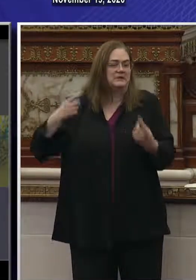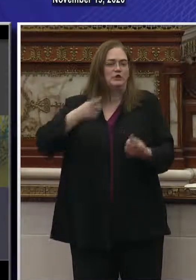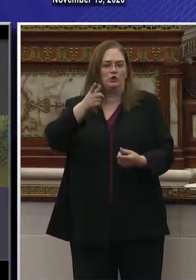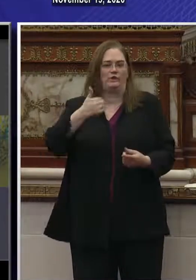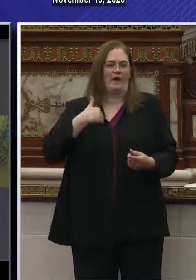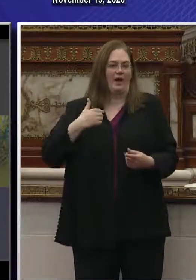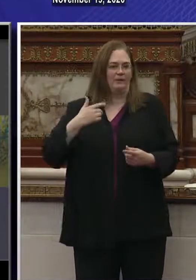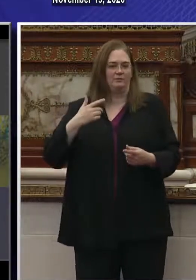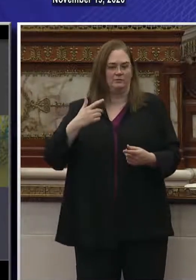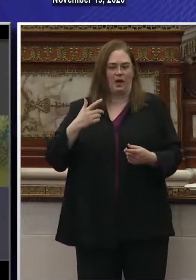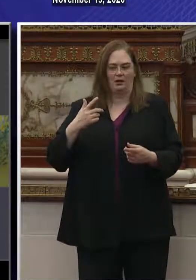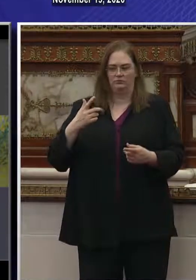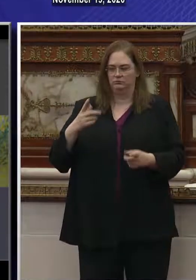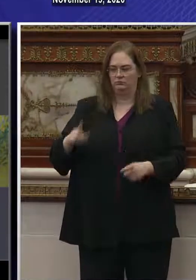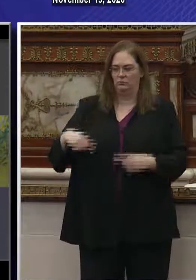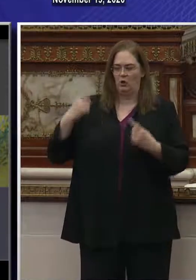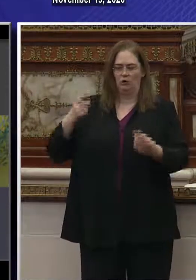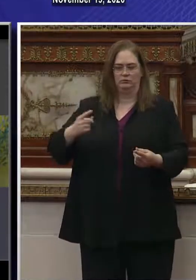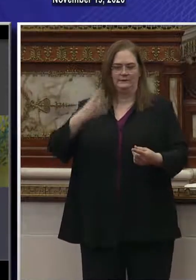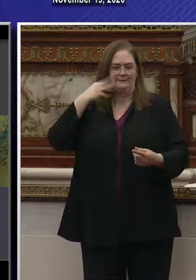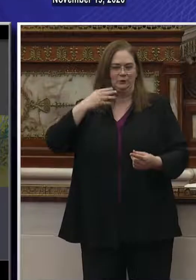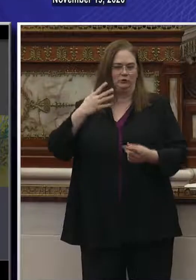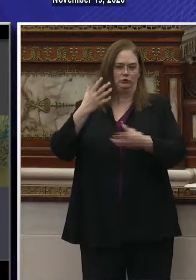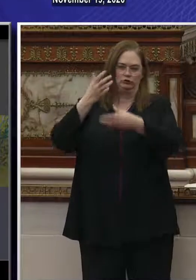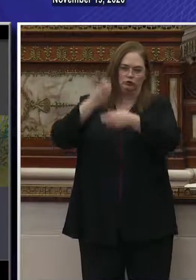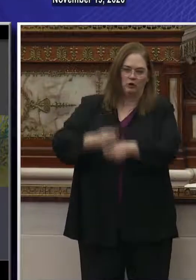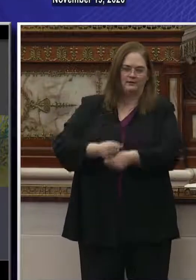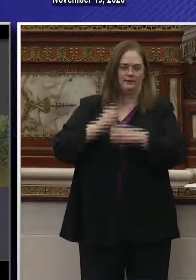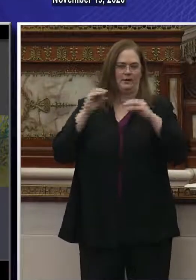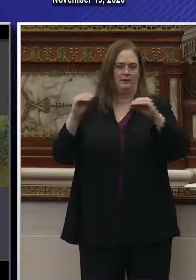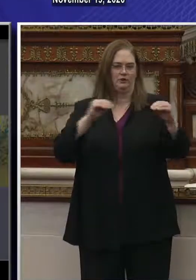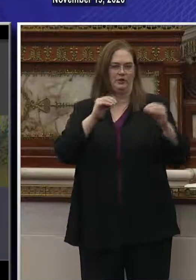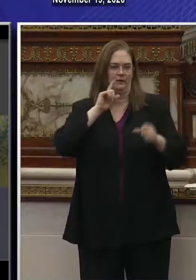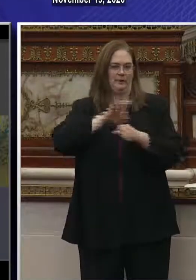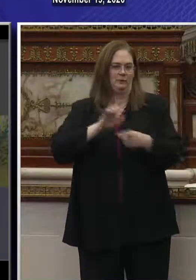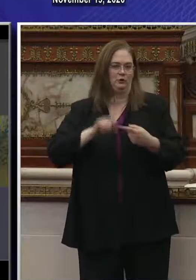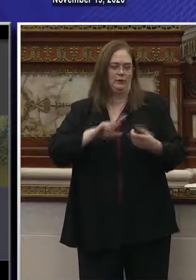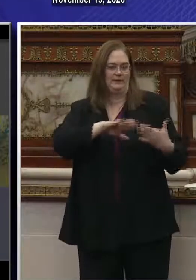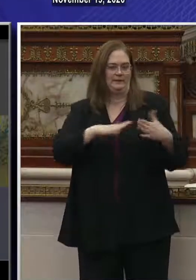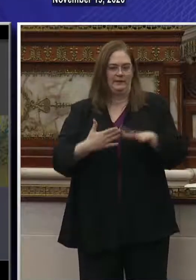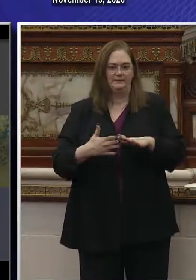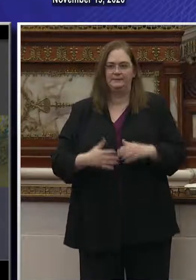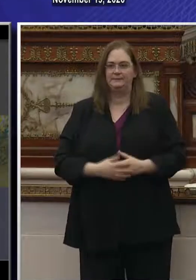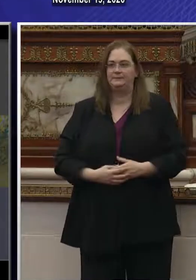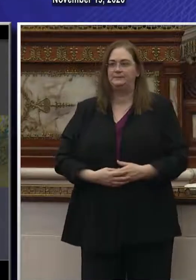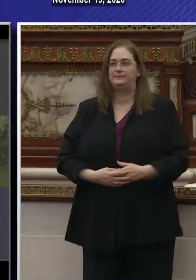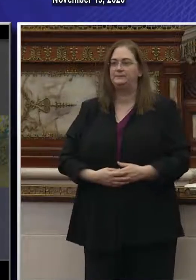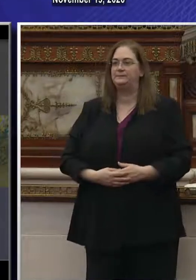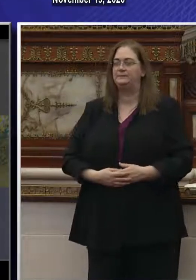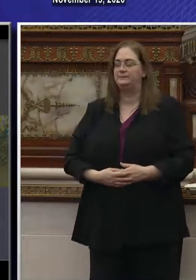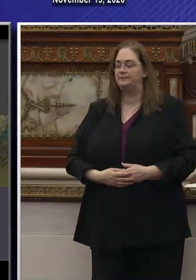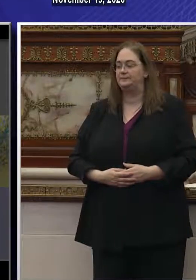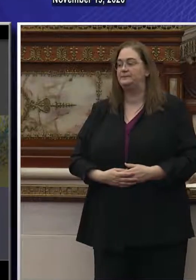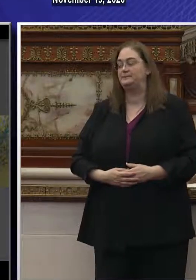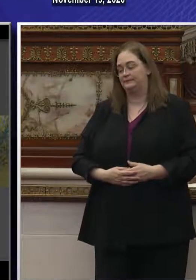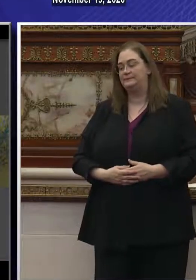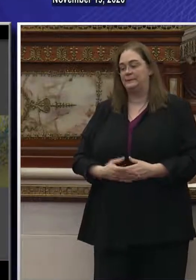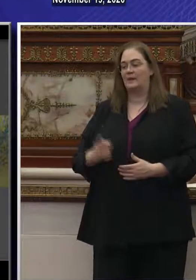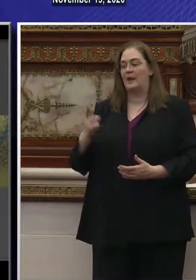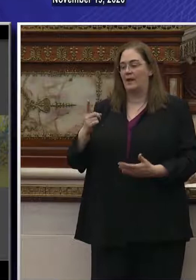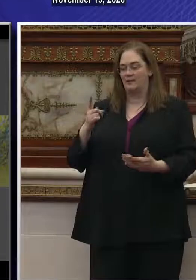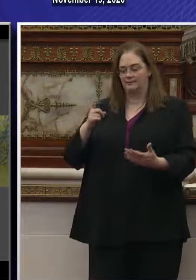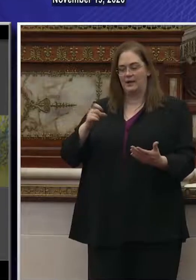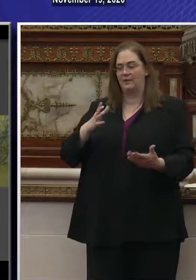that long-standing, trusted education commitment to the city? Yeah, and you raise, of